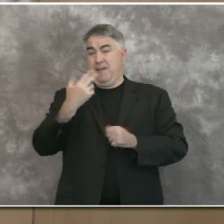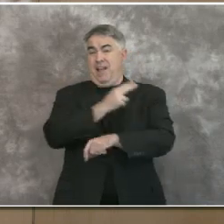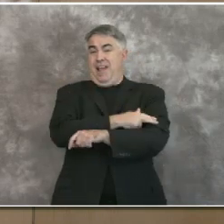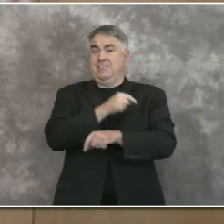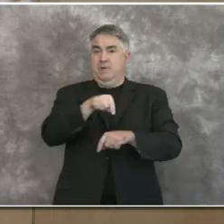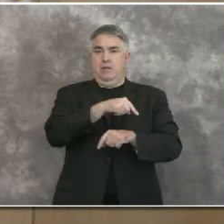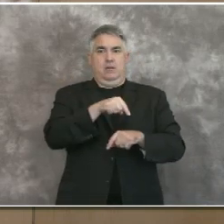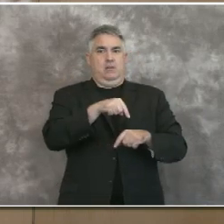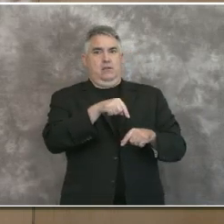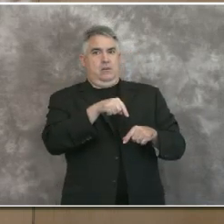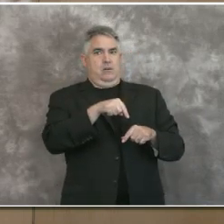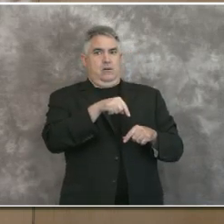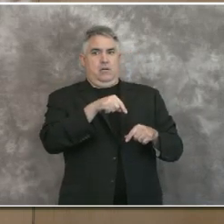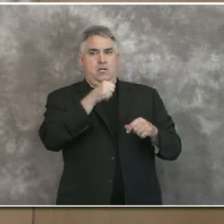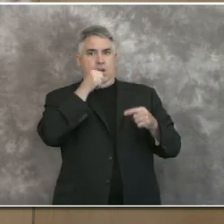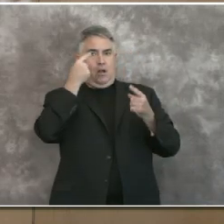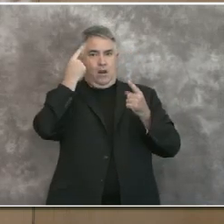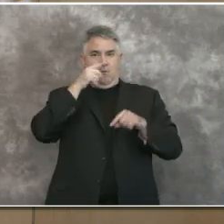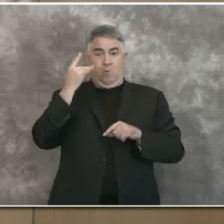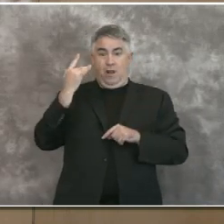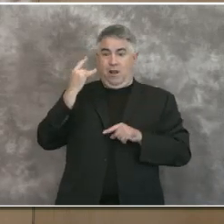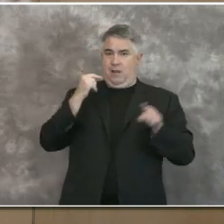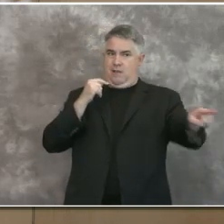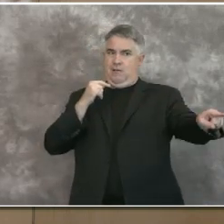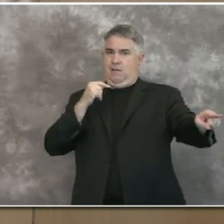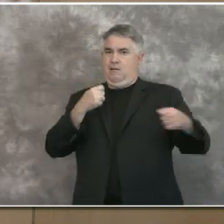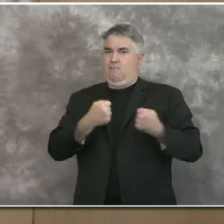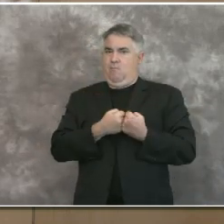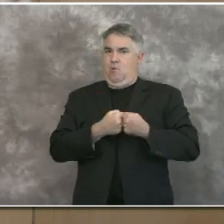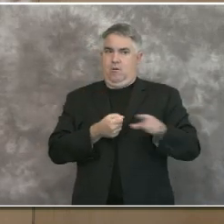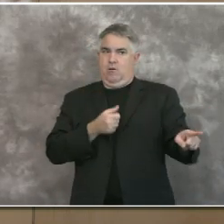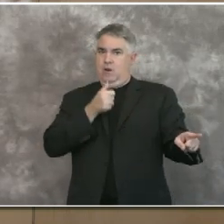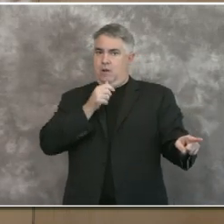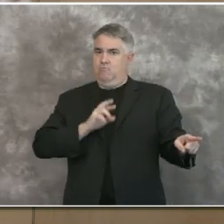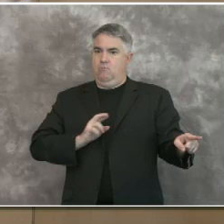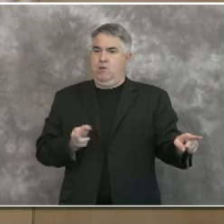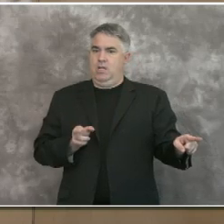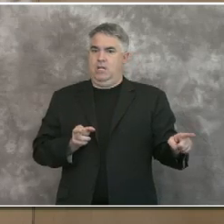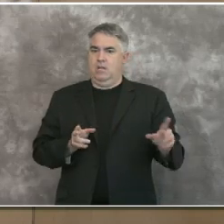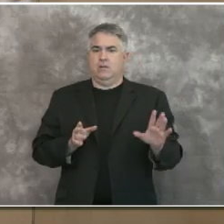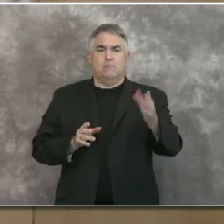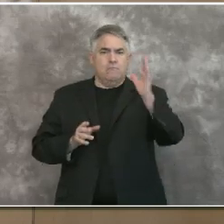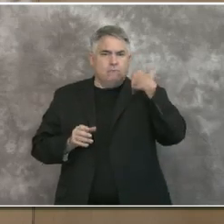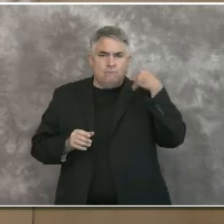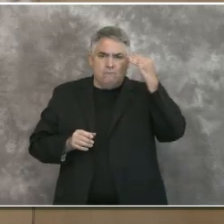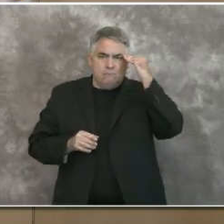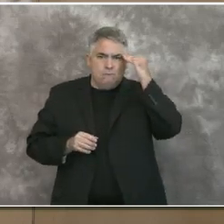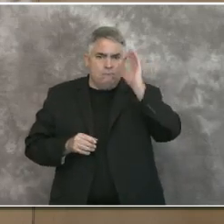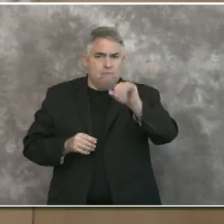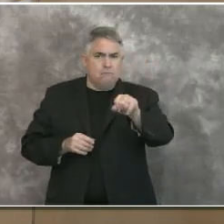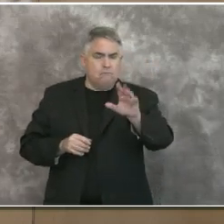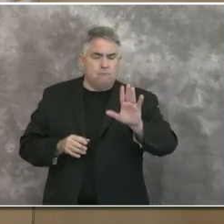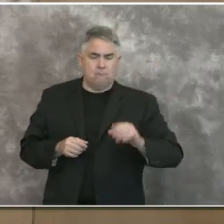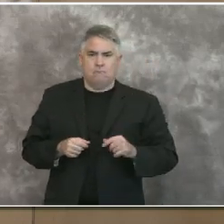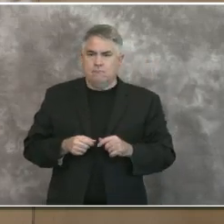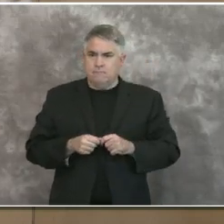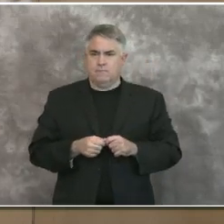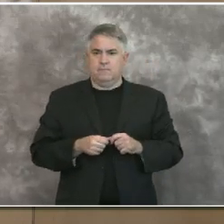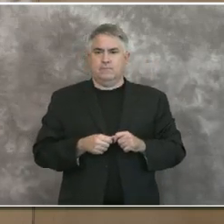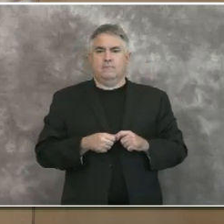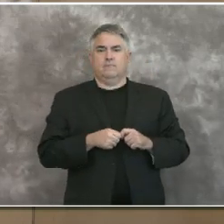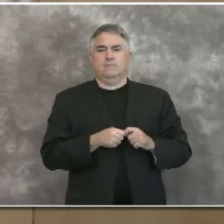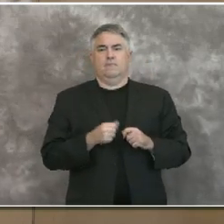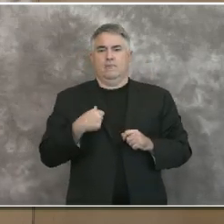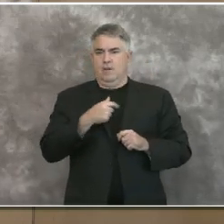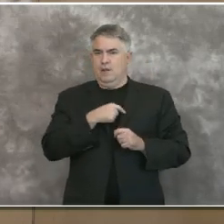sent from Imperial County, and so we are very cognizant, and we have stated that throughout our presentations and even in our